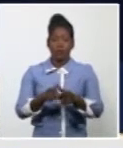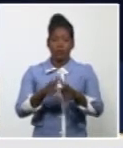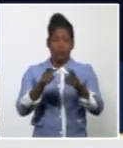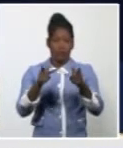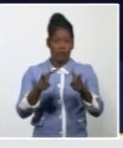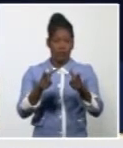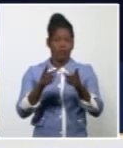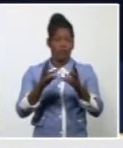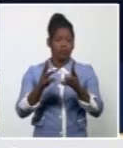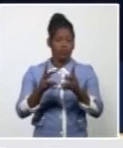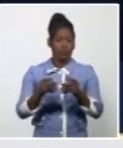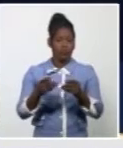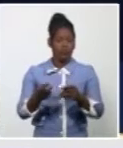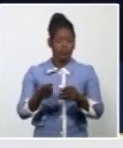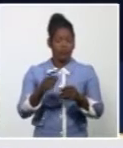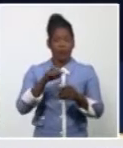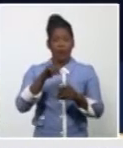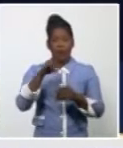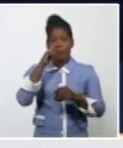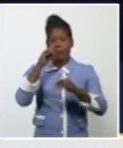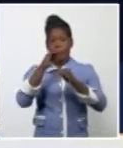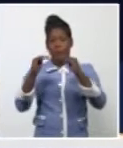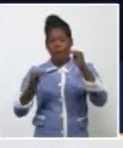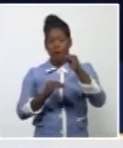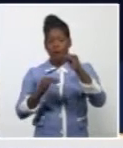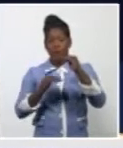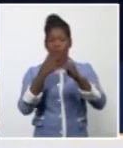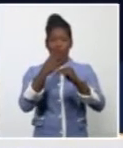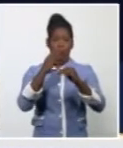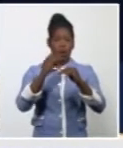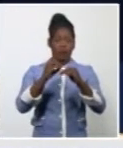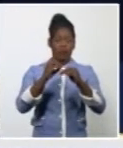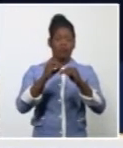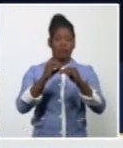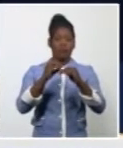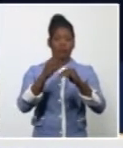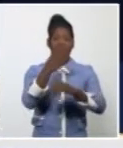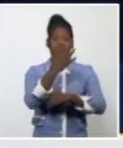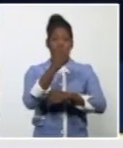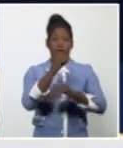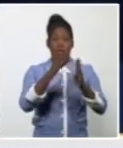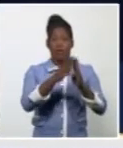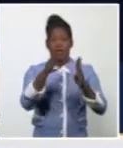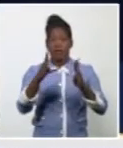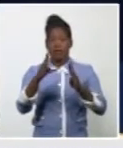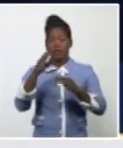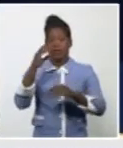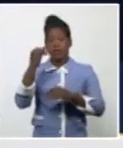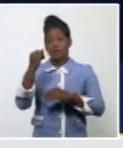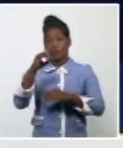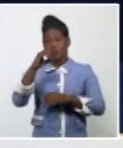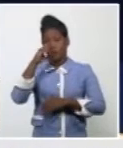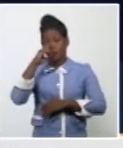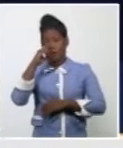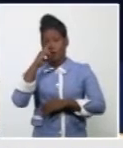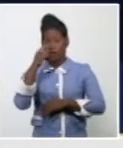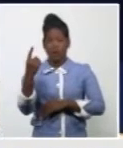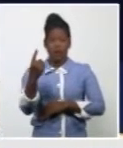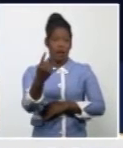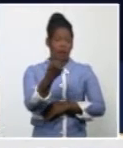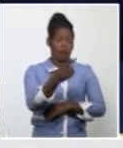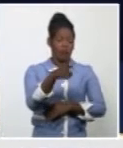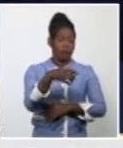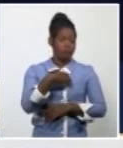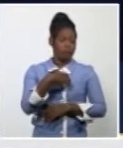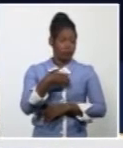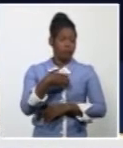The age groups most affected of the 22 cases is that under 40 years of age, and the group